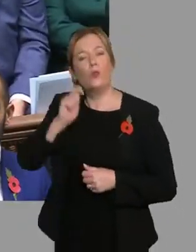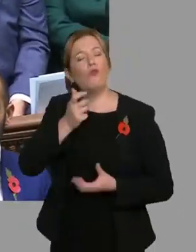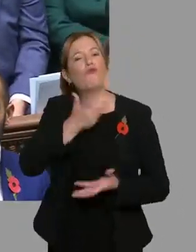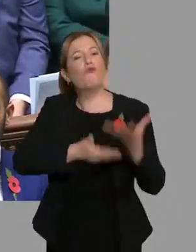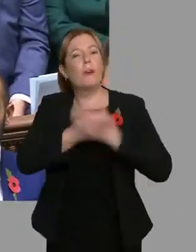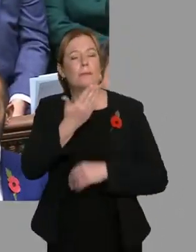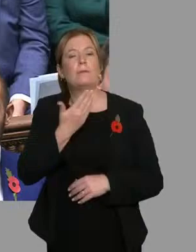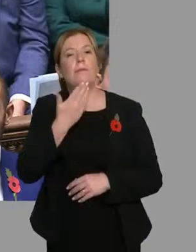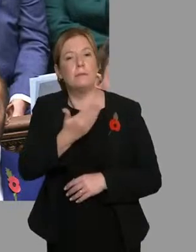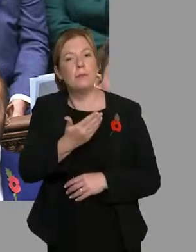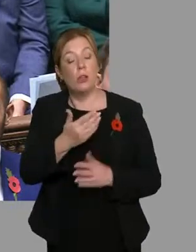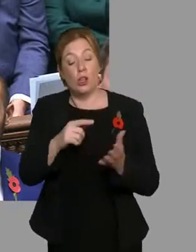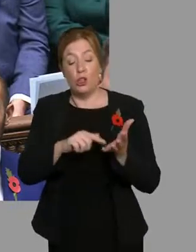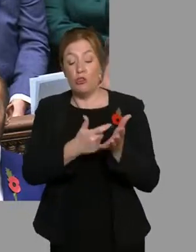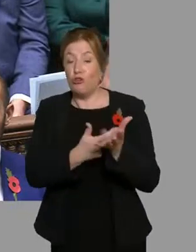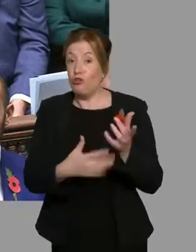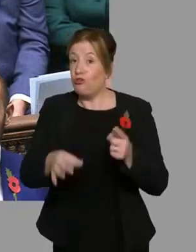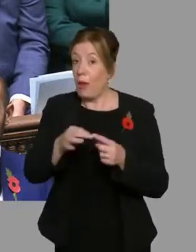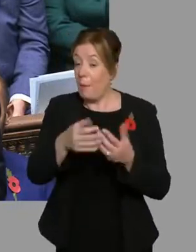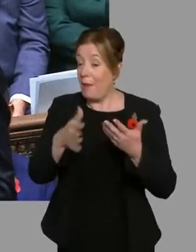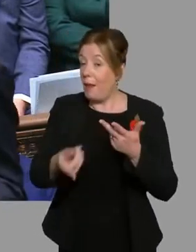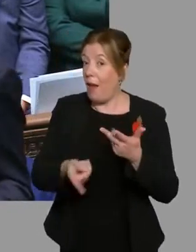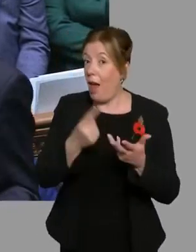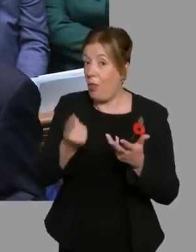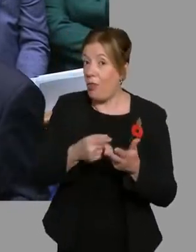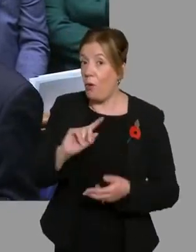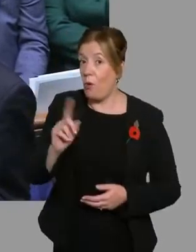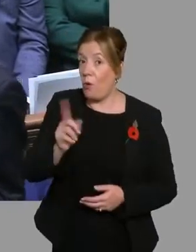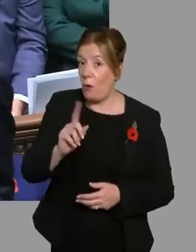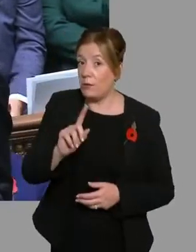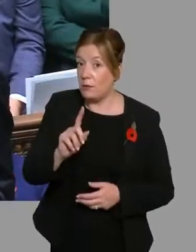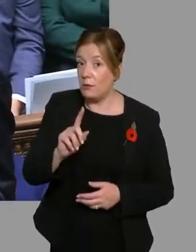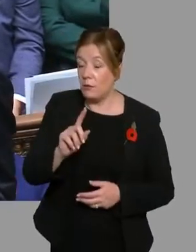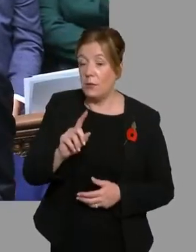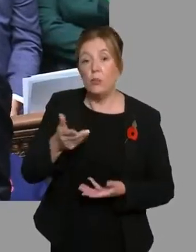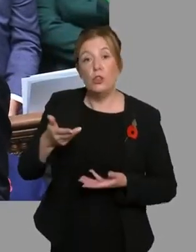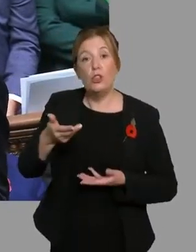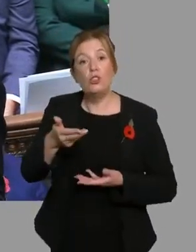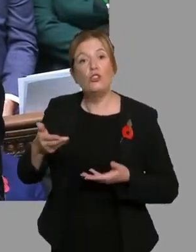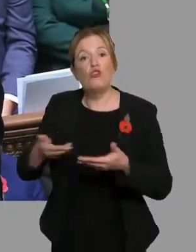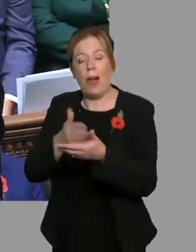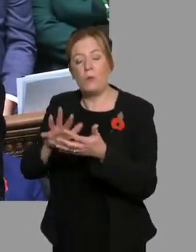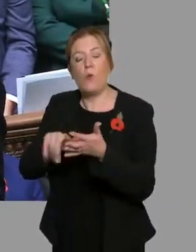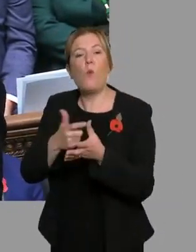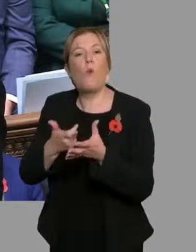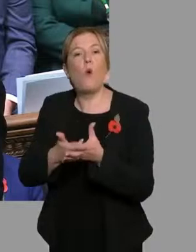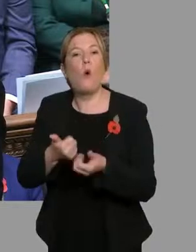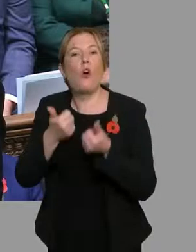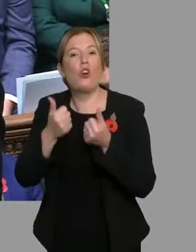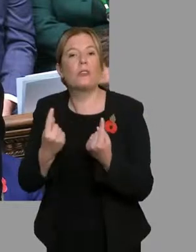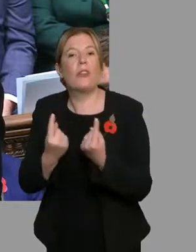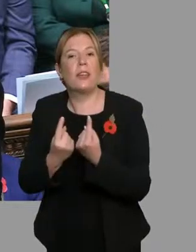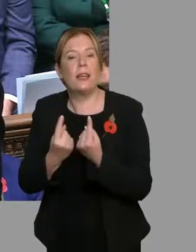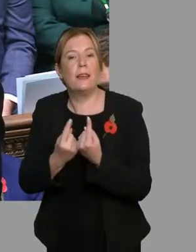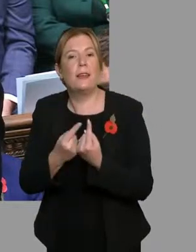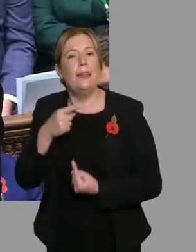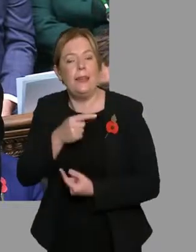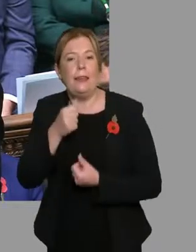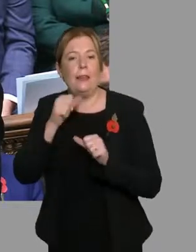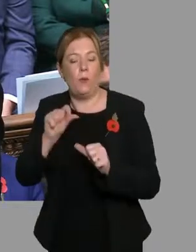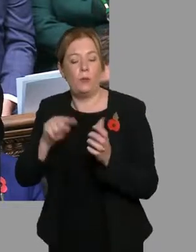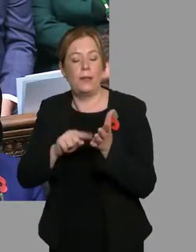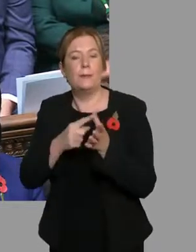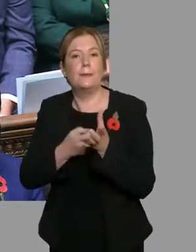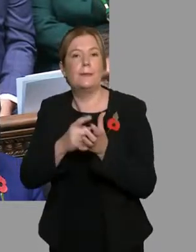trade wars are good. He calls himself tariff man. People are really worried that Trump trade wars